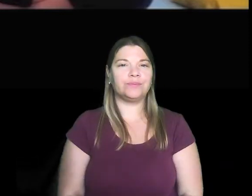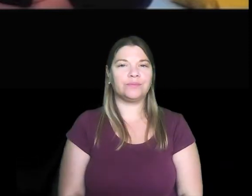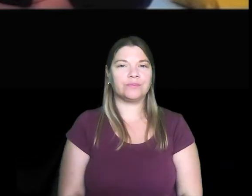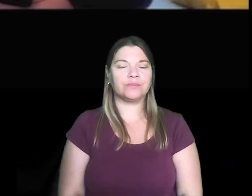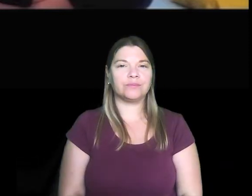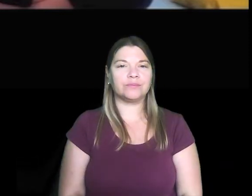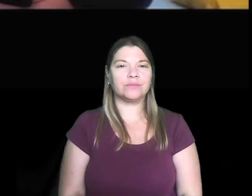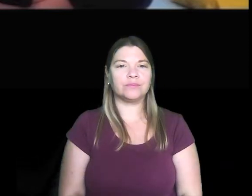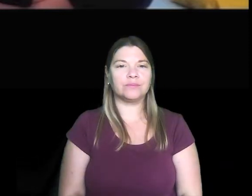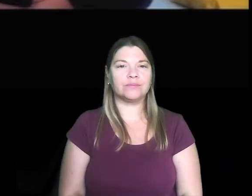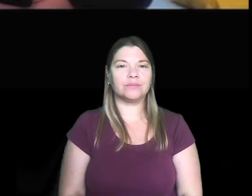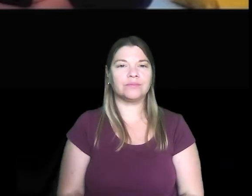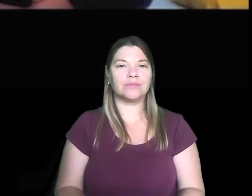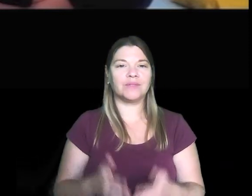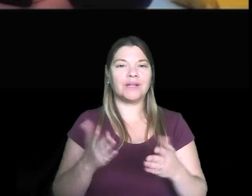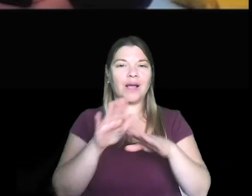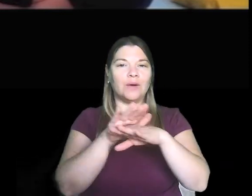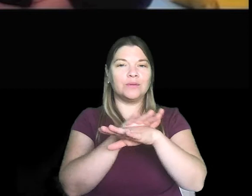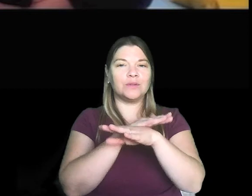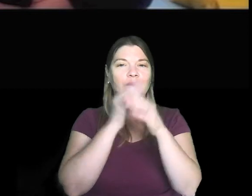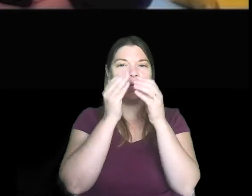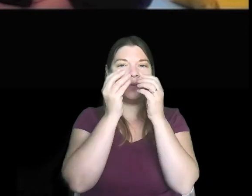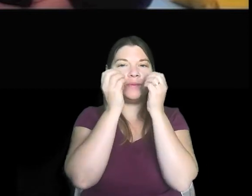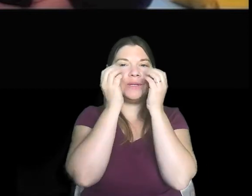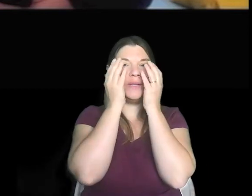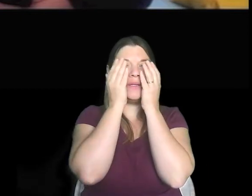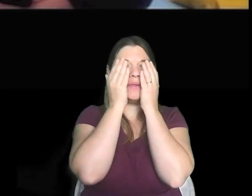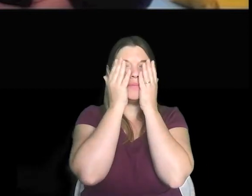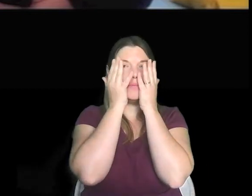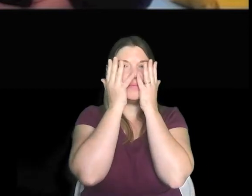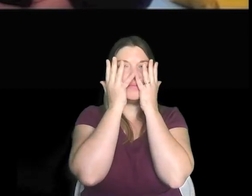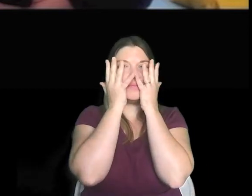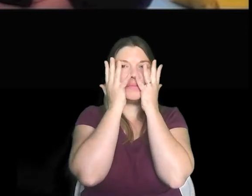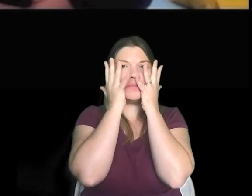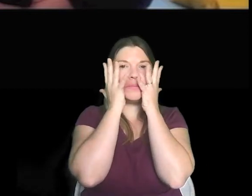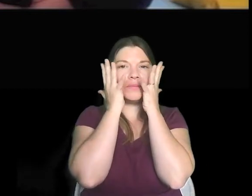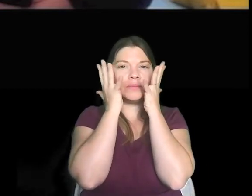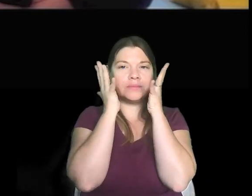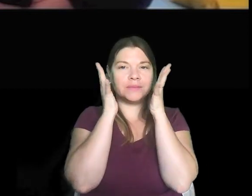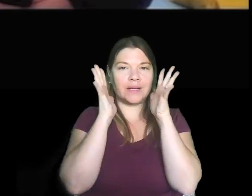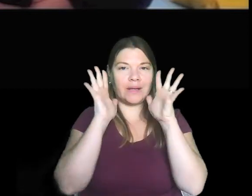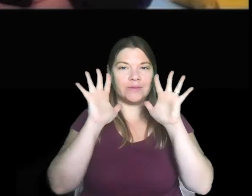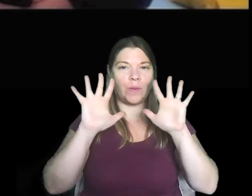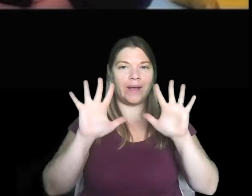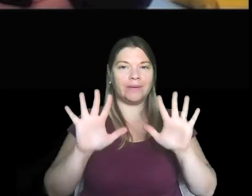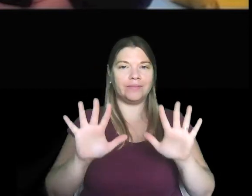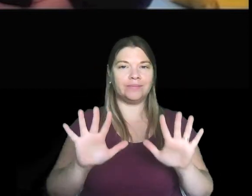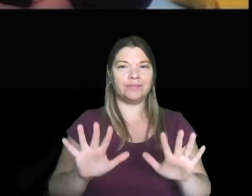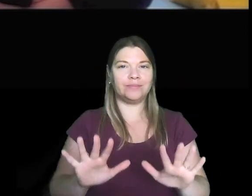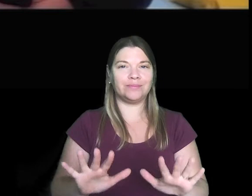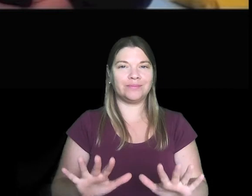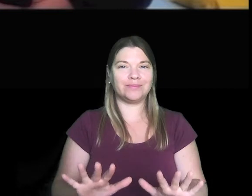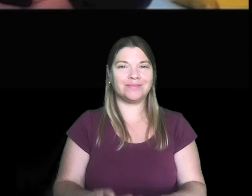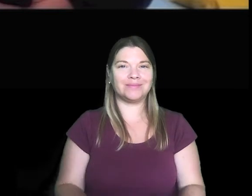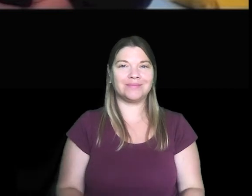Now slowly peel your fingers apart and gradually take your hands away from your face, letting